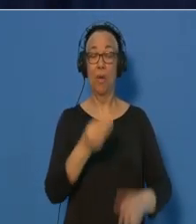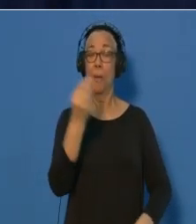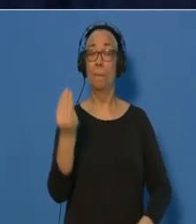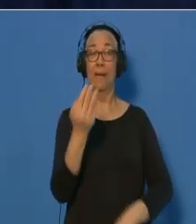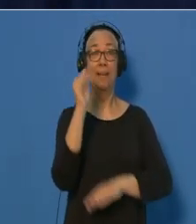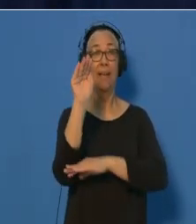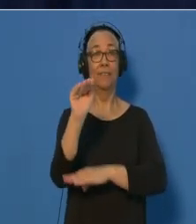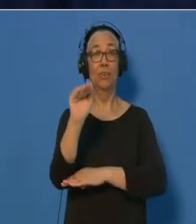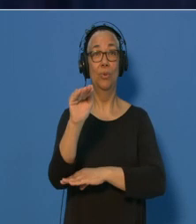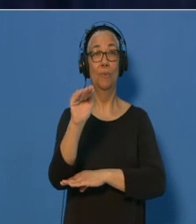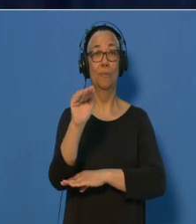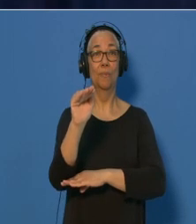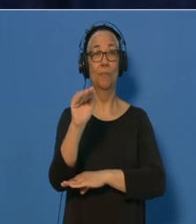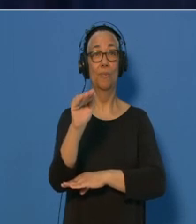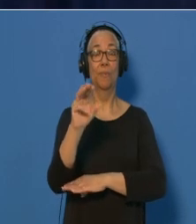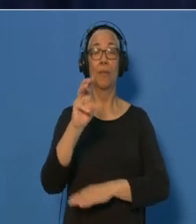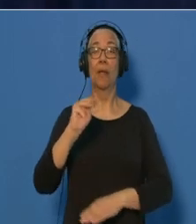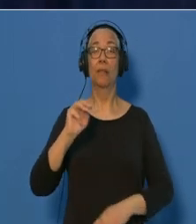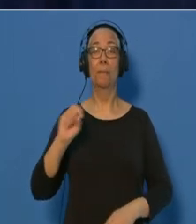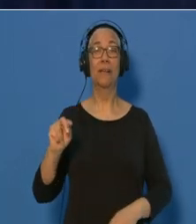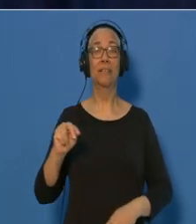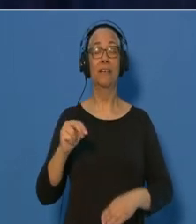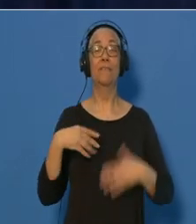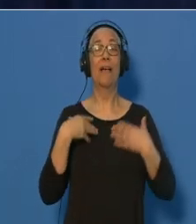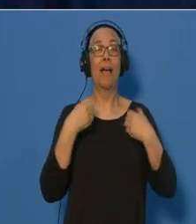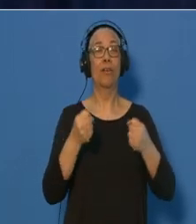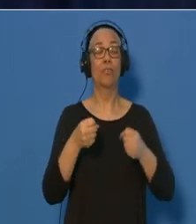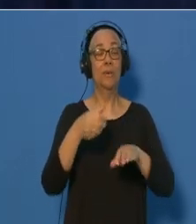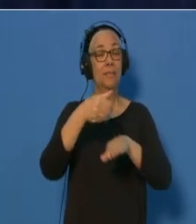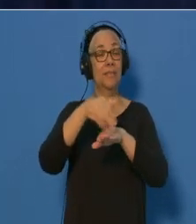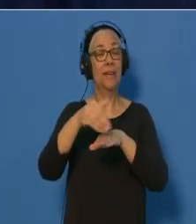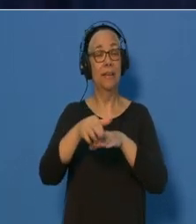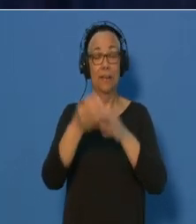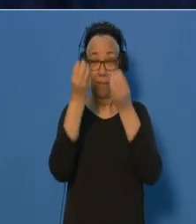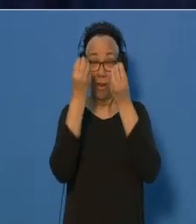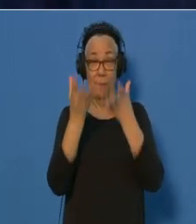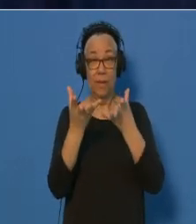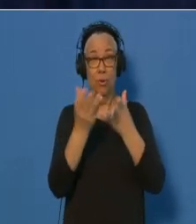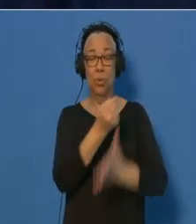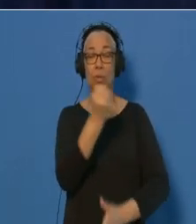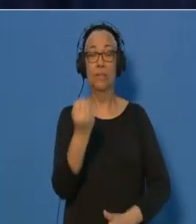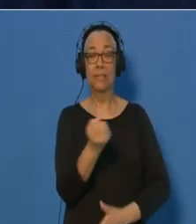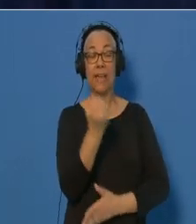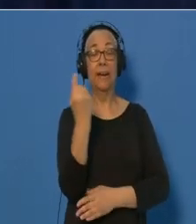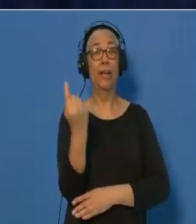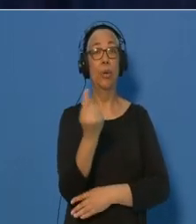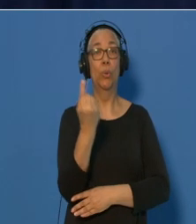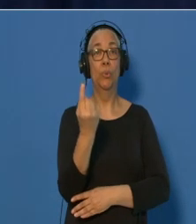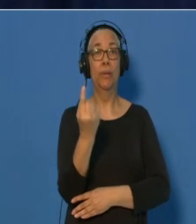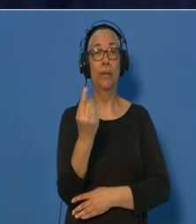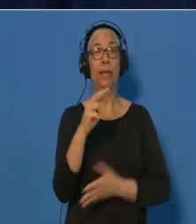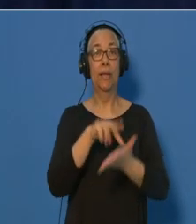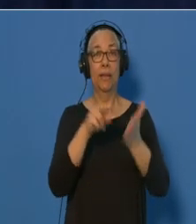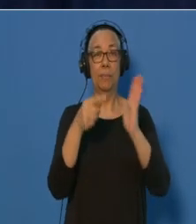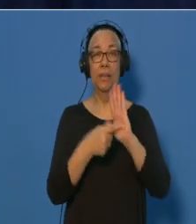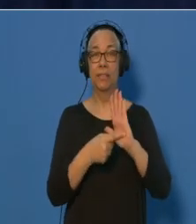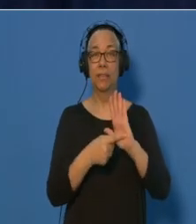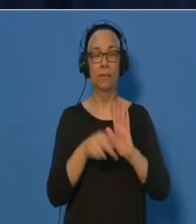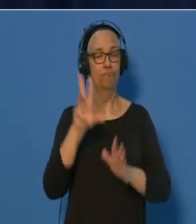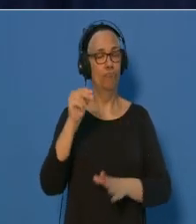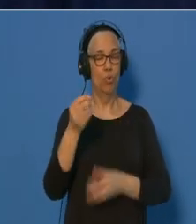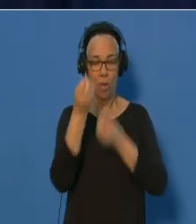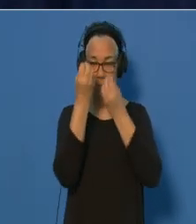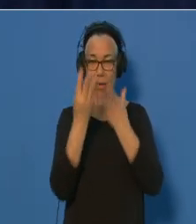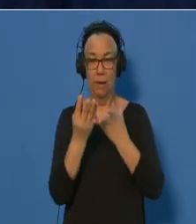afternoon. The Ministry of Health will be sending out an update on Saturday only. That means that there will be no update on